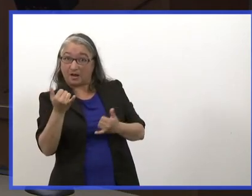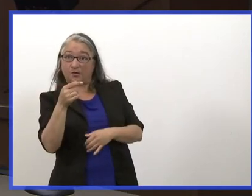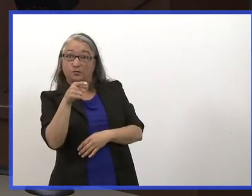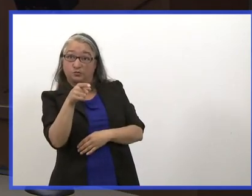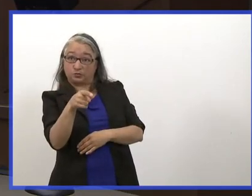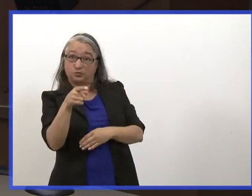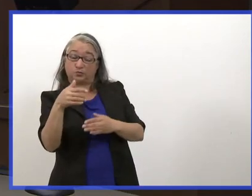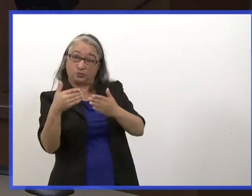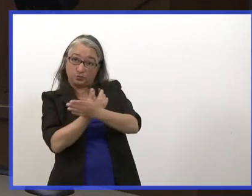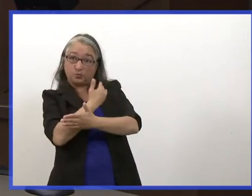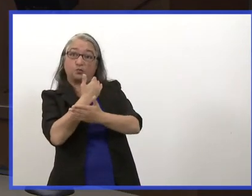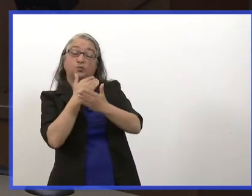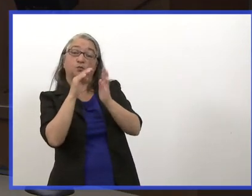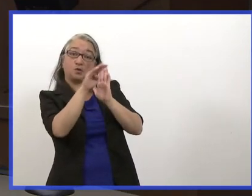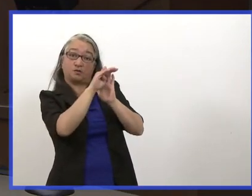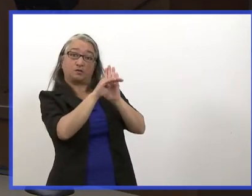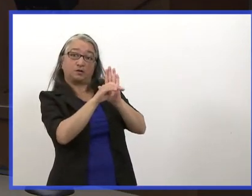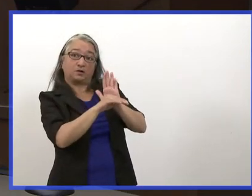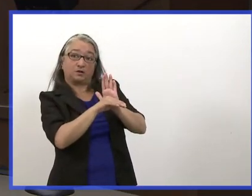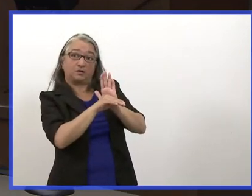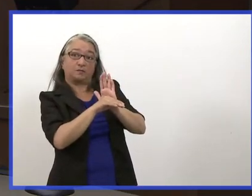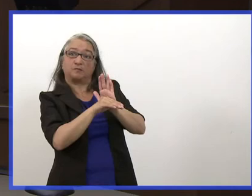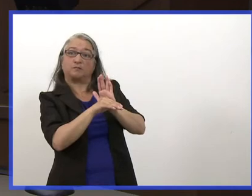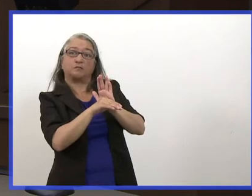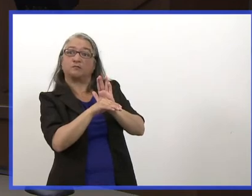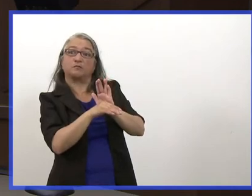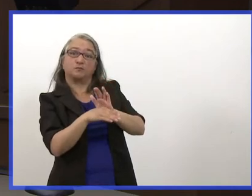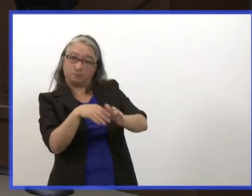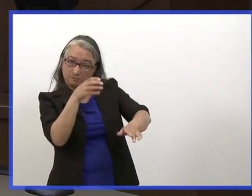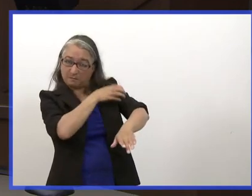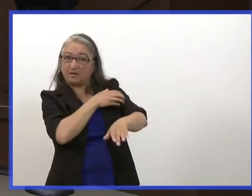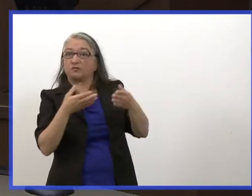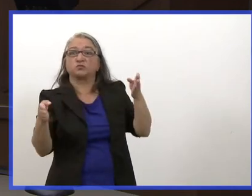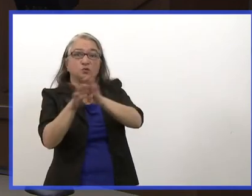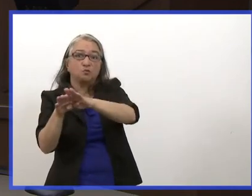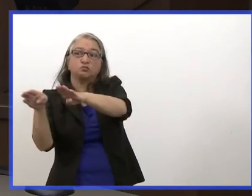occurring. I'm wondering what you're seeing in terms of the numbers,